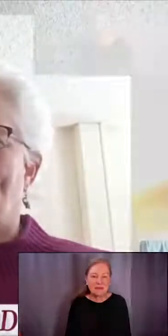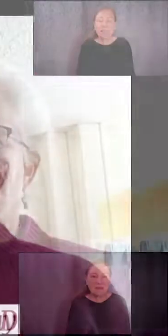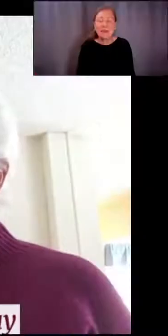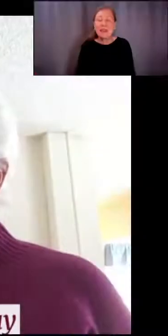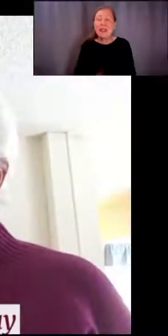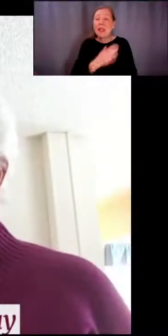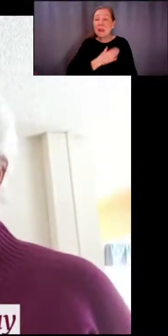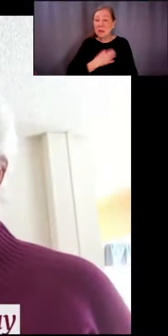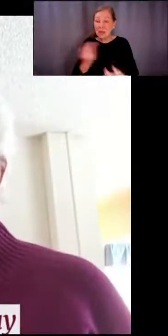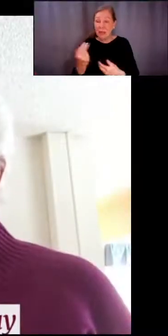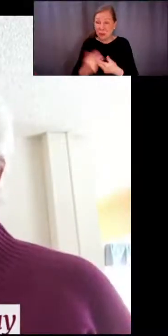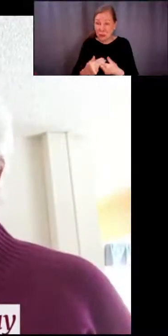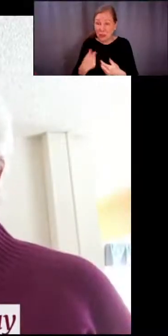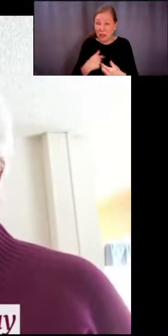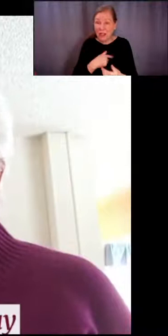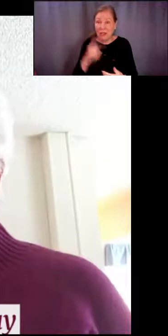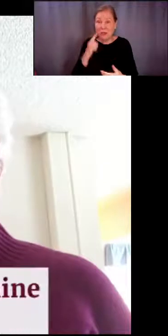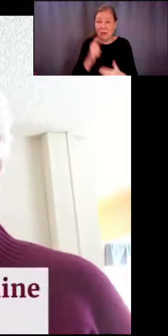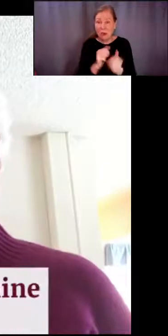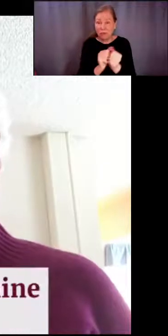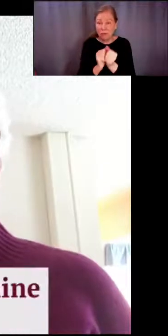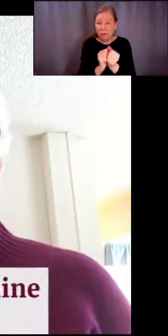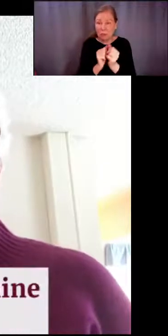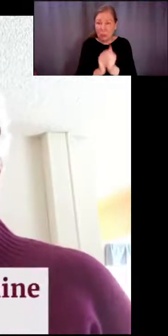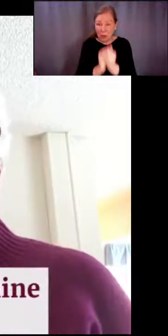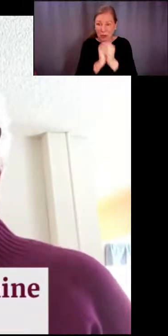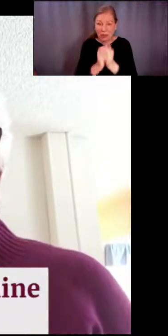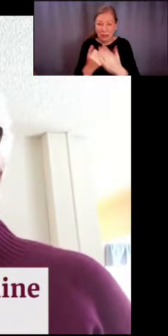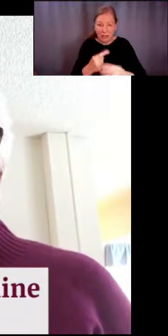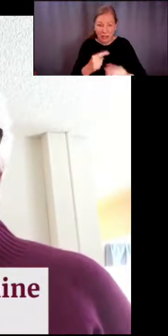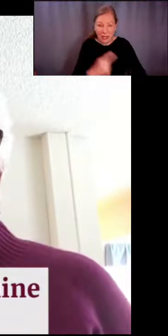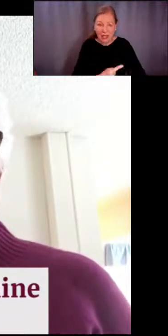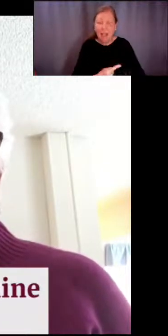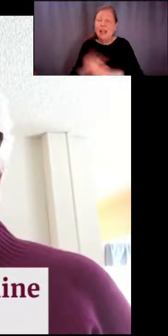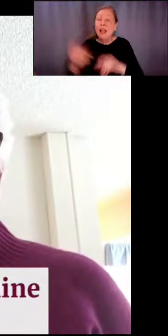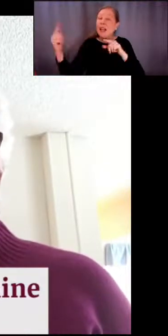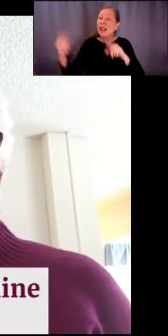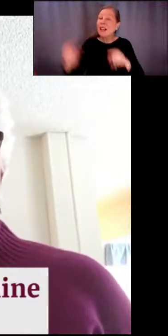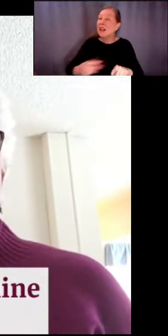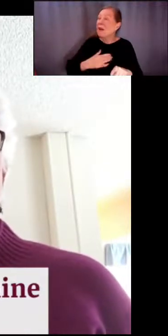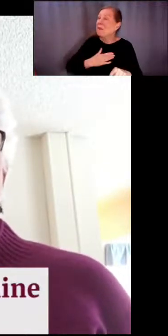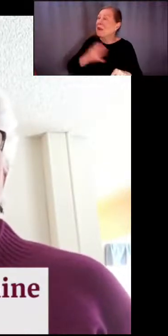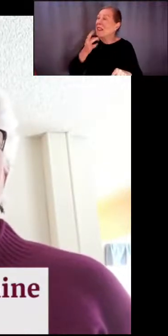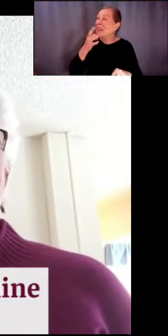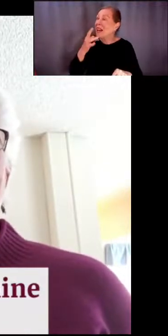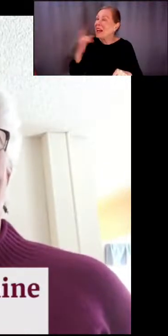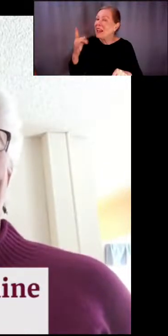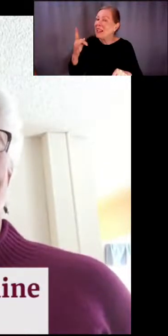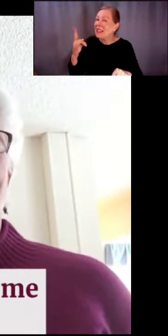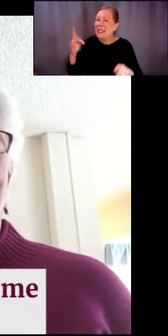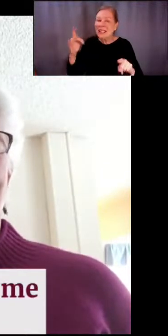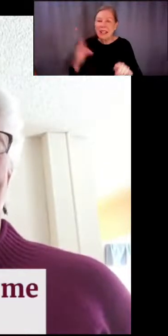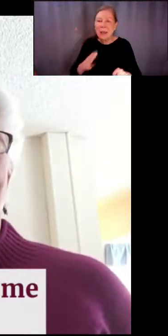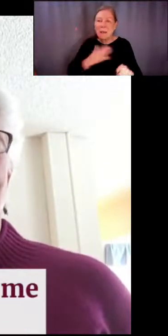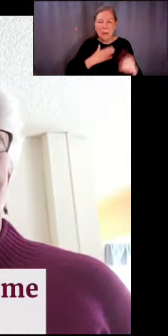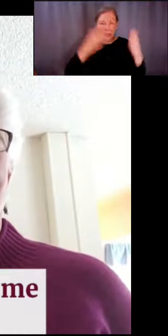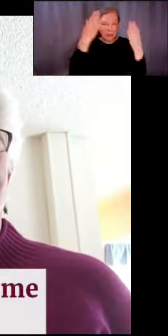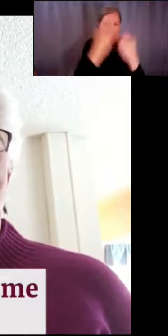join us for the unison prayer of the day. Come, my light, and illumine my